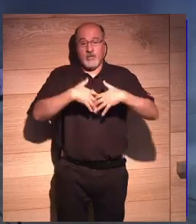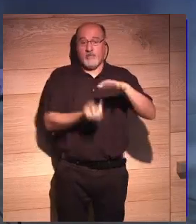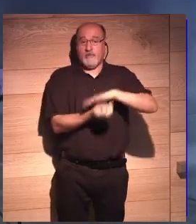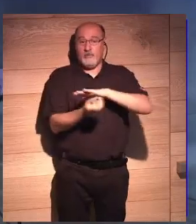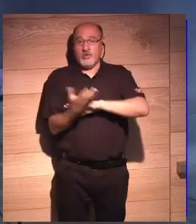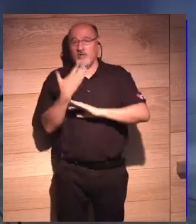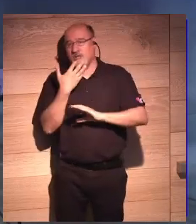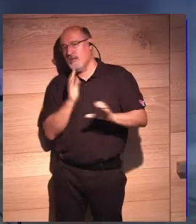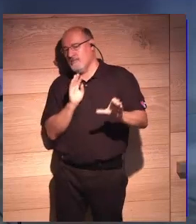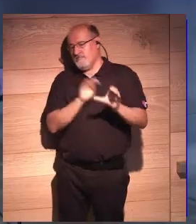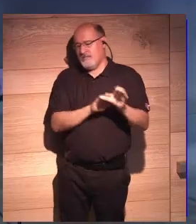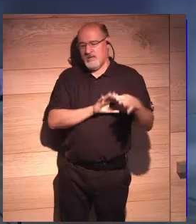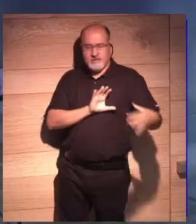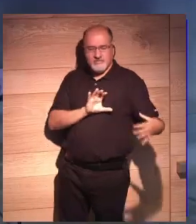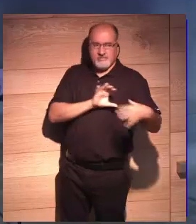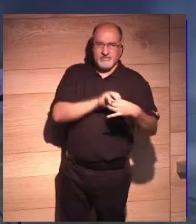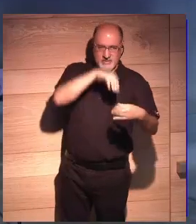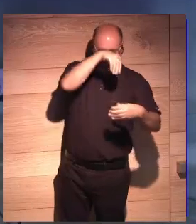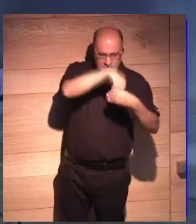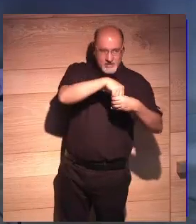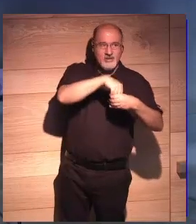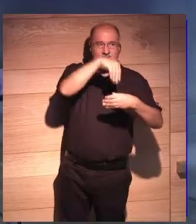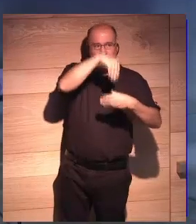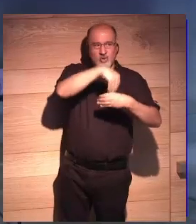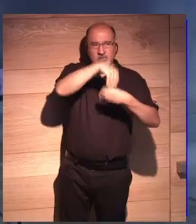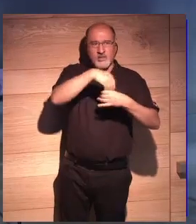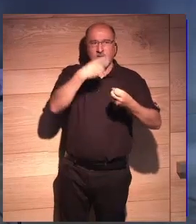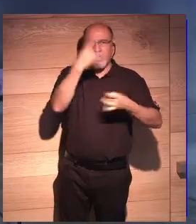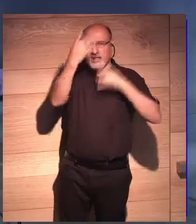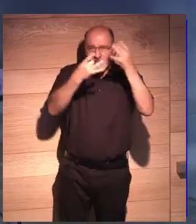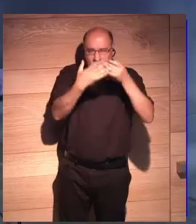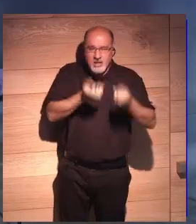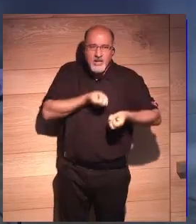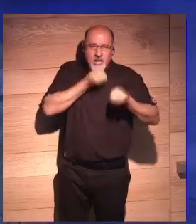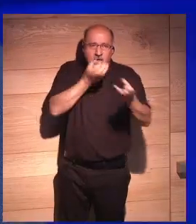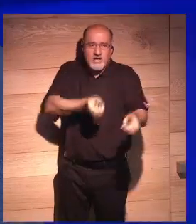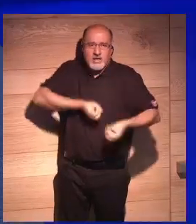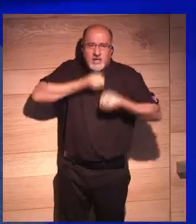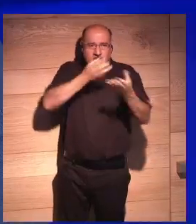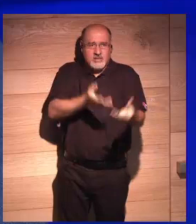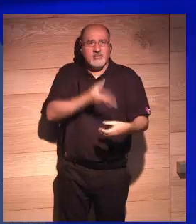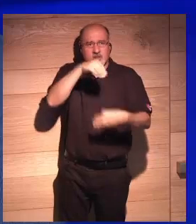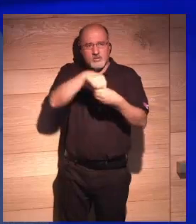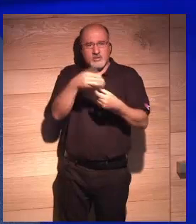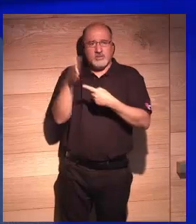Well, at production level, I'm not 100% involved in a creativity or